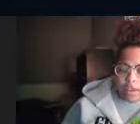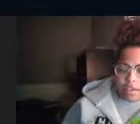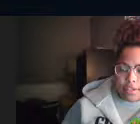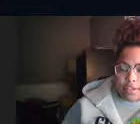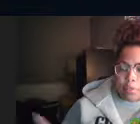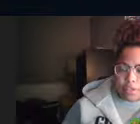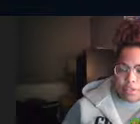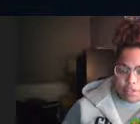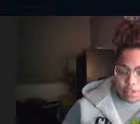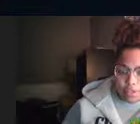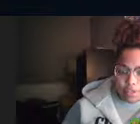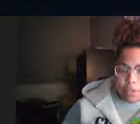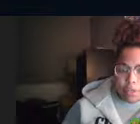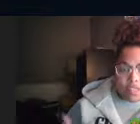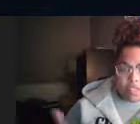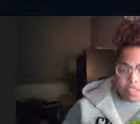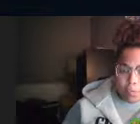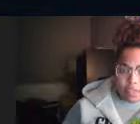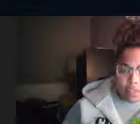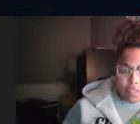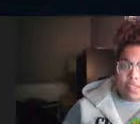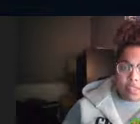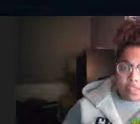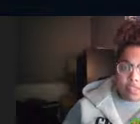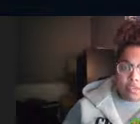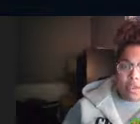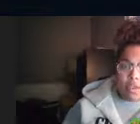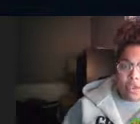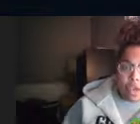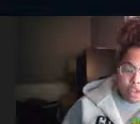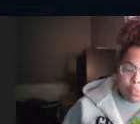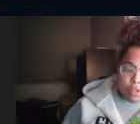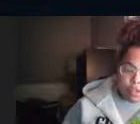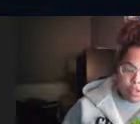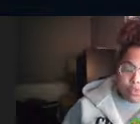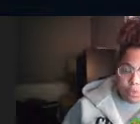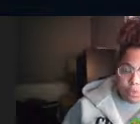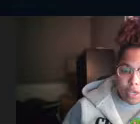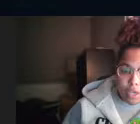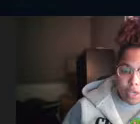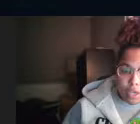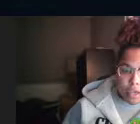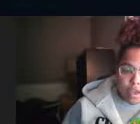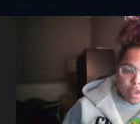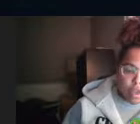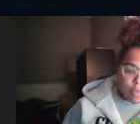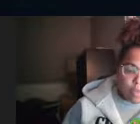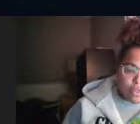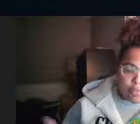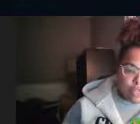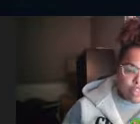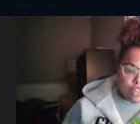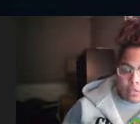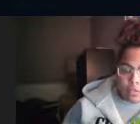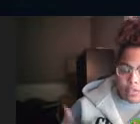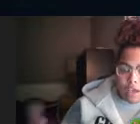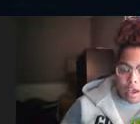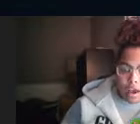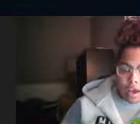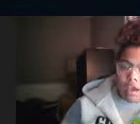provide that similar level of service, because in some instances, an in-person response will be needed, whether that's